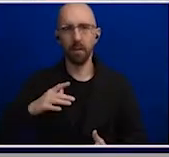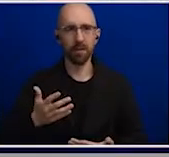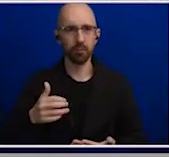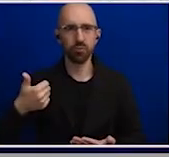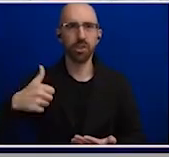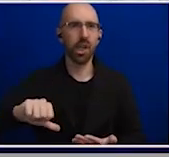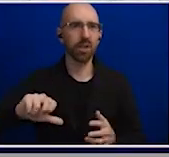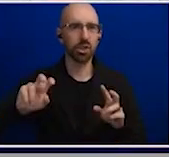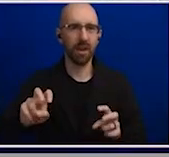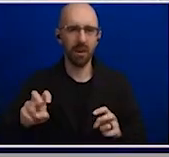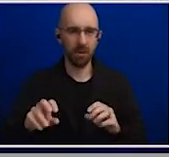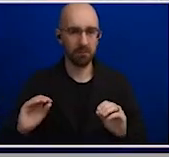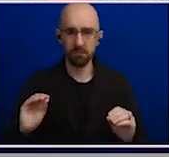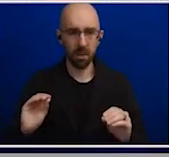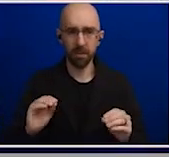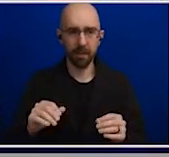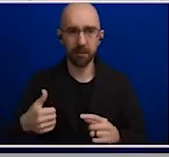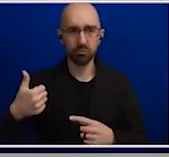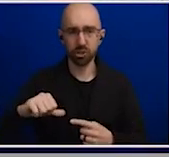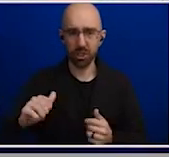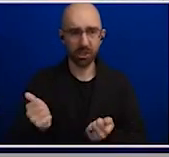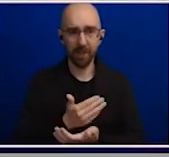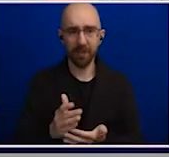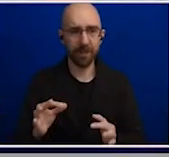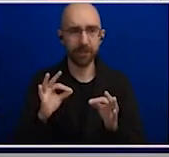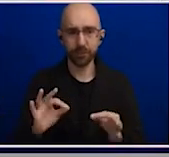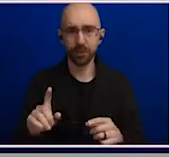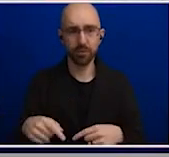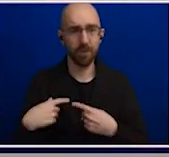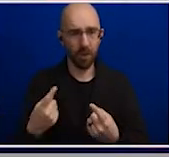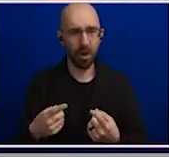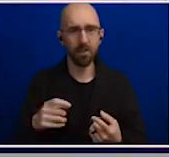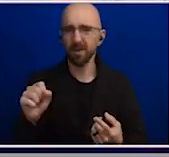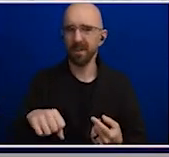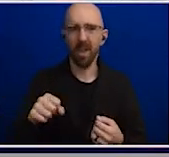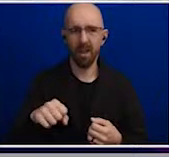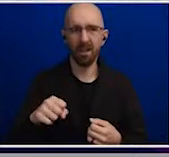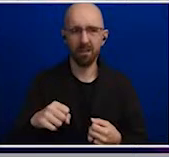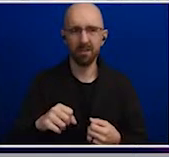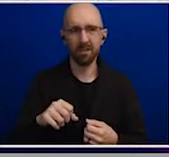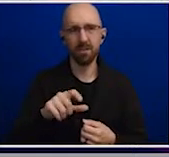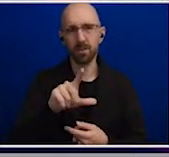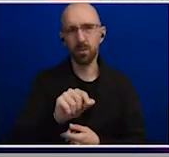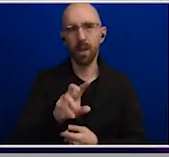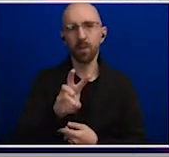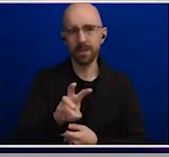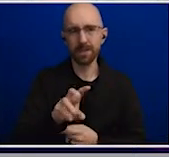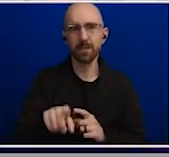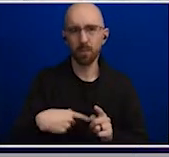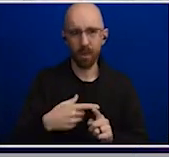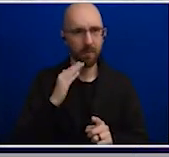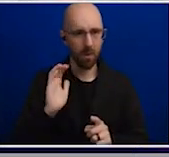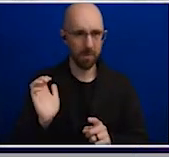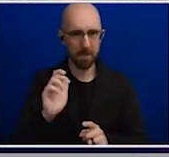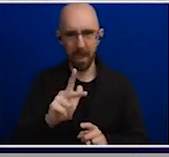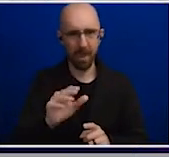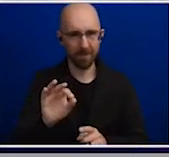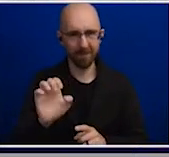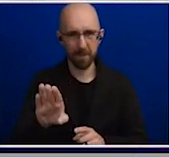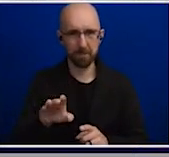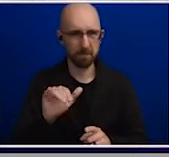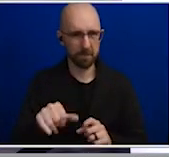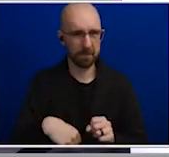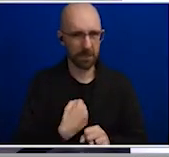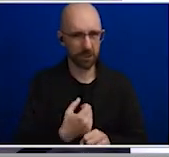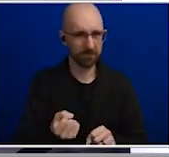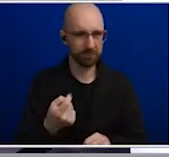has been doing very well. But then, in 2026 is when I'm going to go back in February. Yeah. Does he have to wait to